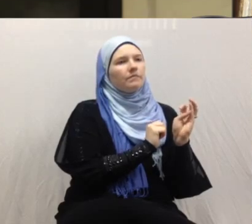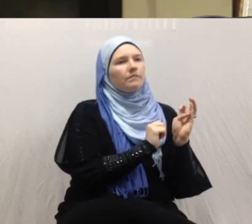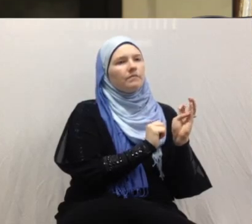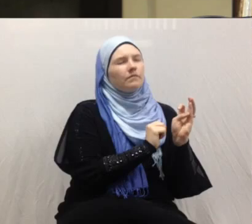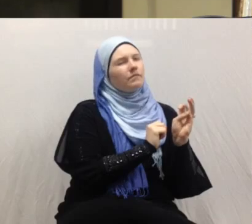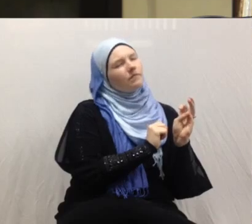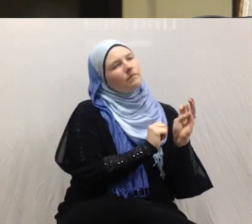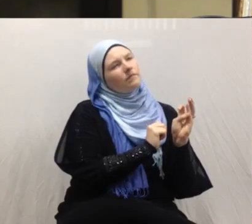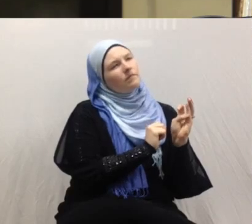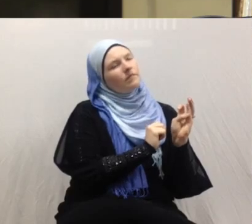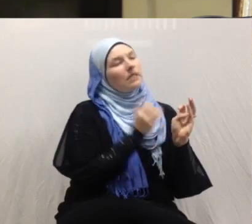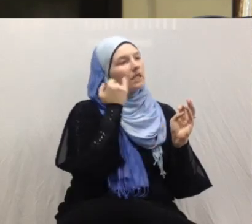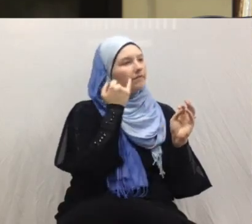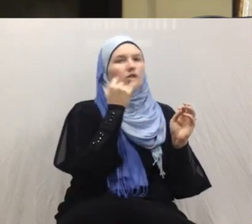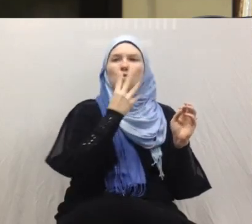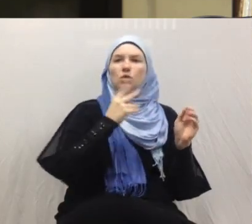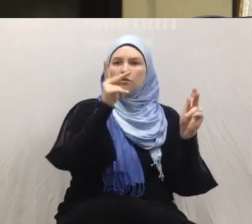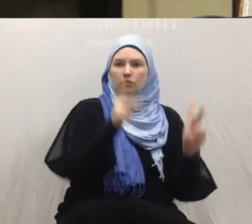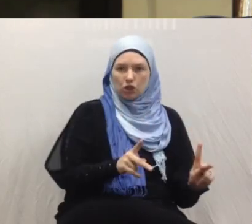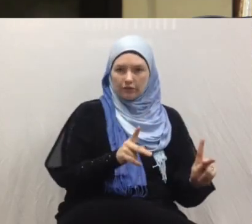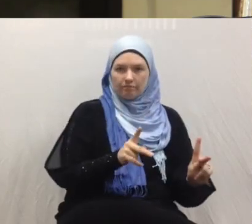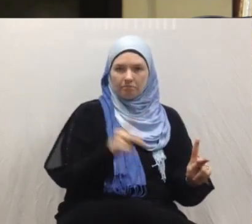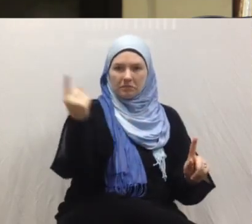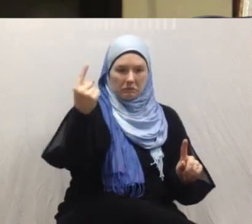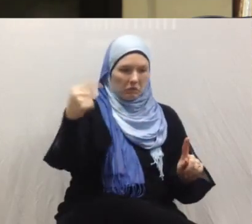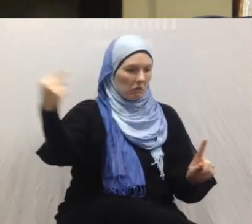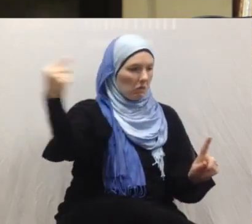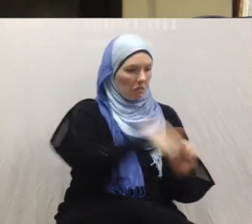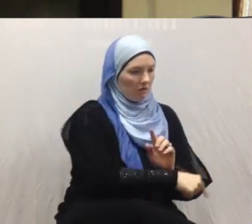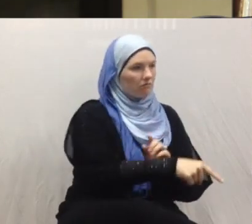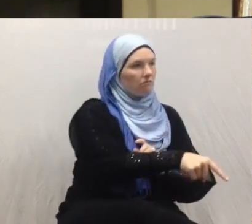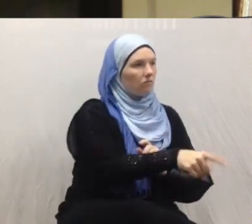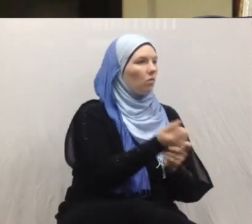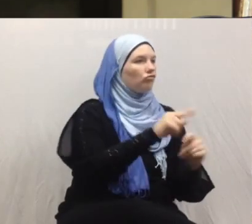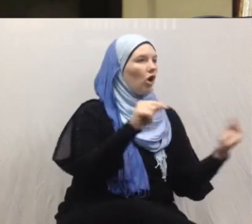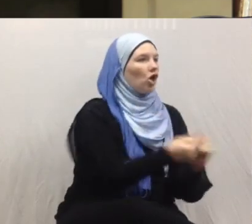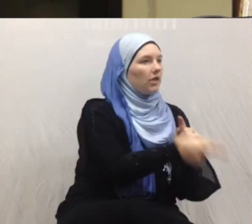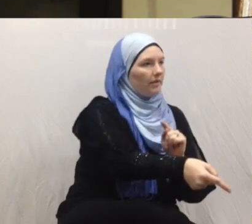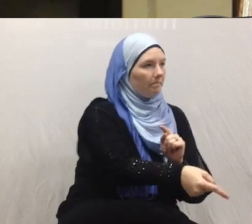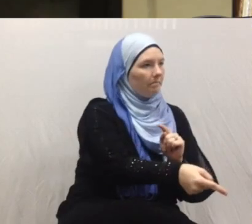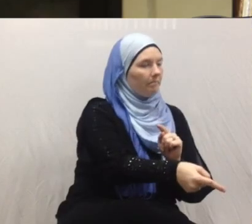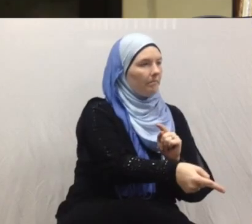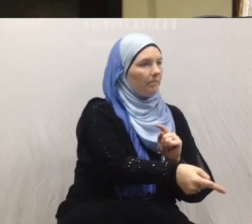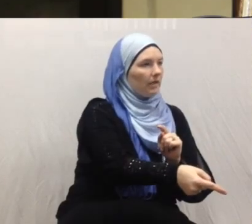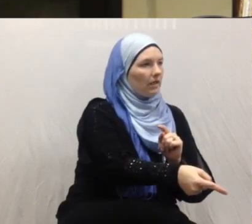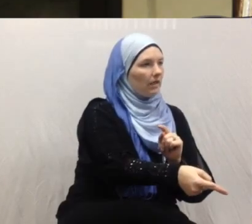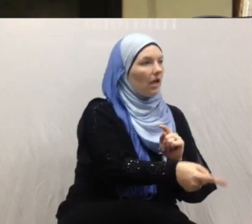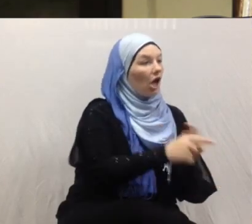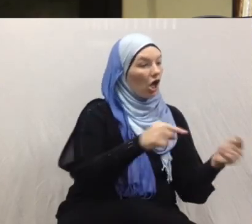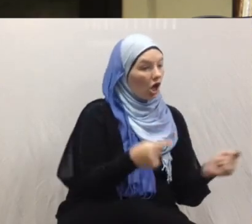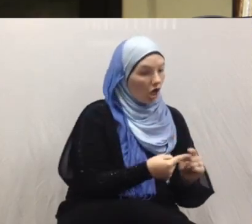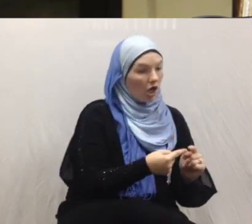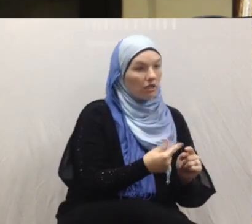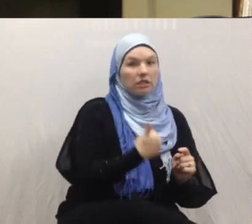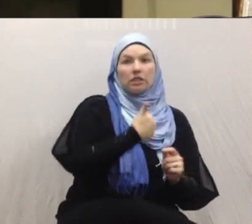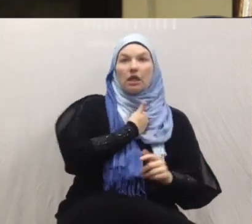wound. If a Jewish person is attacked and he is wounded and he engages in self-defense,